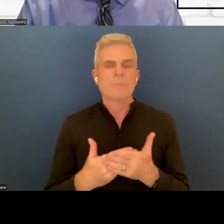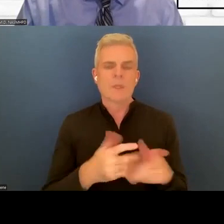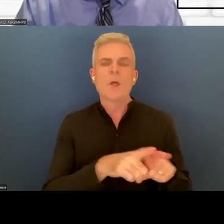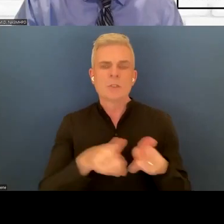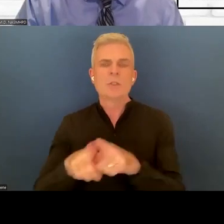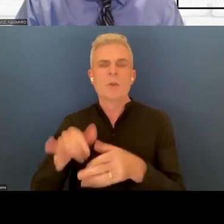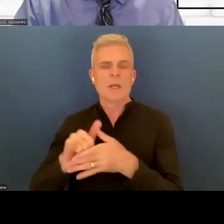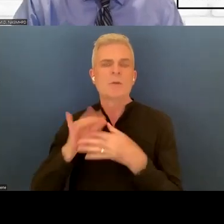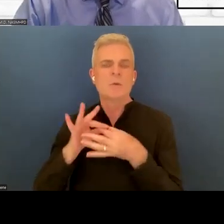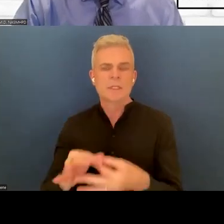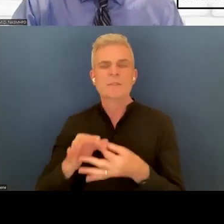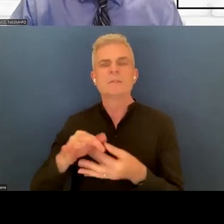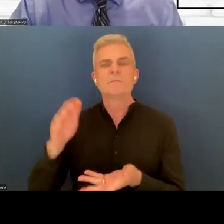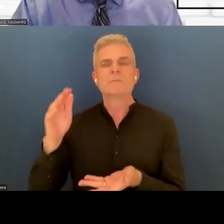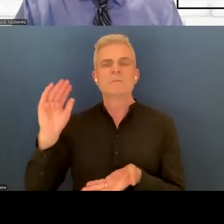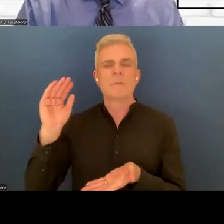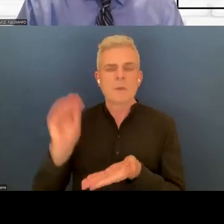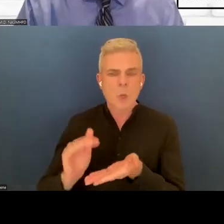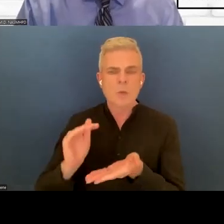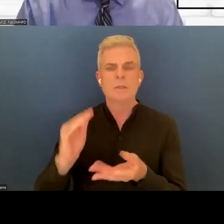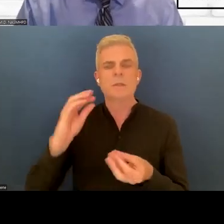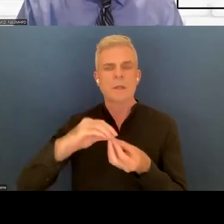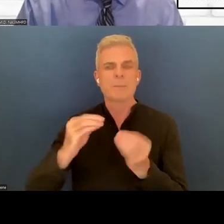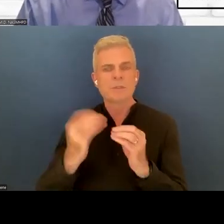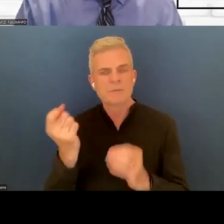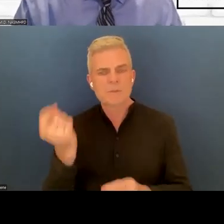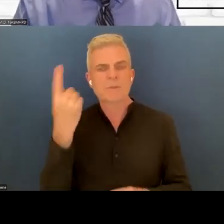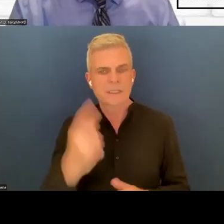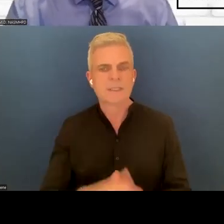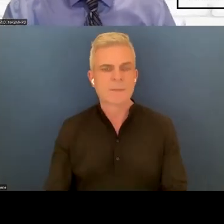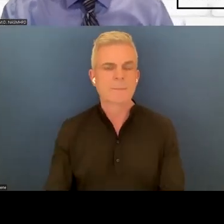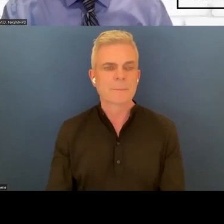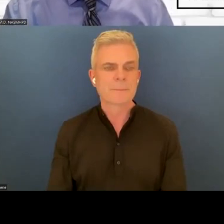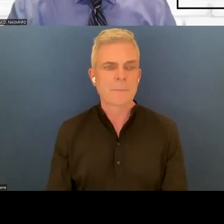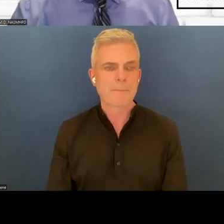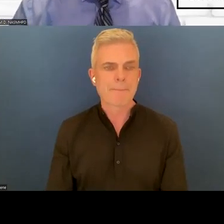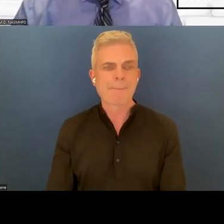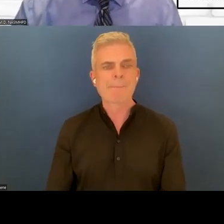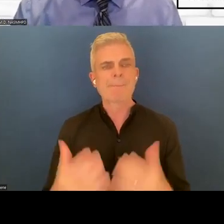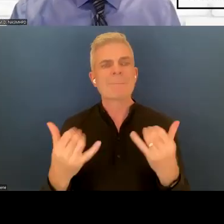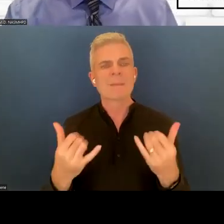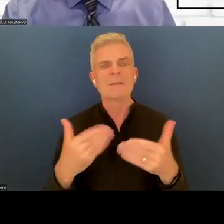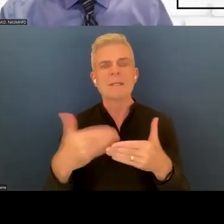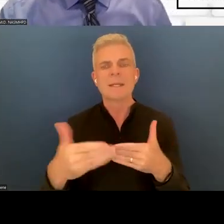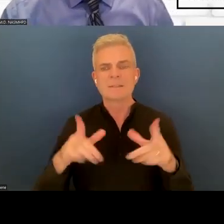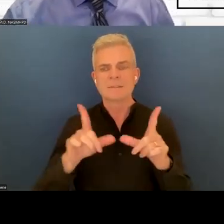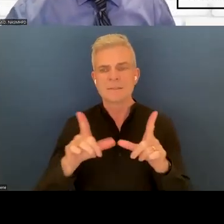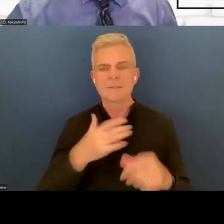correlated with lower incomes with lower numbers of understanding. Let's go to the next slide,